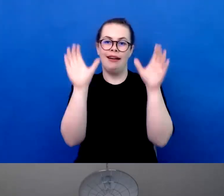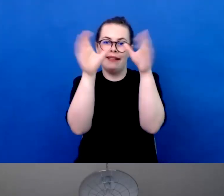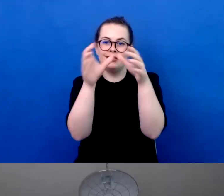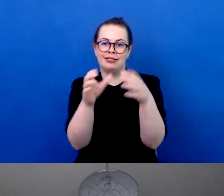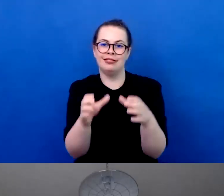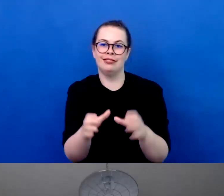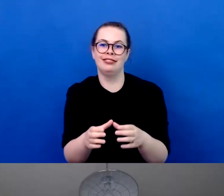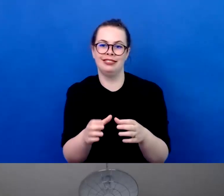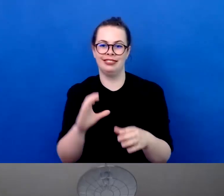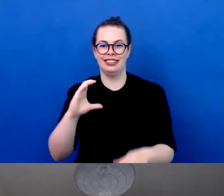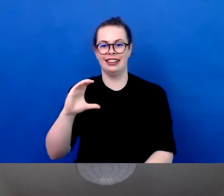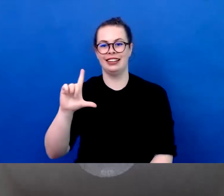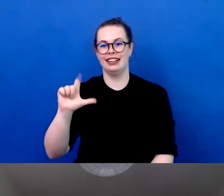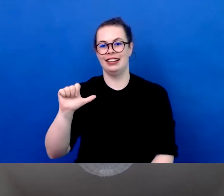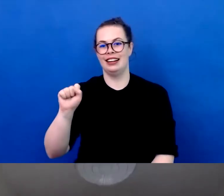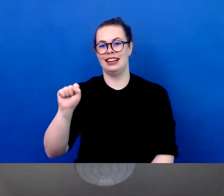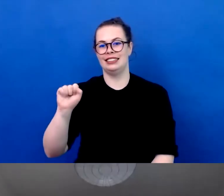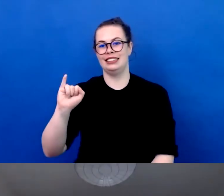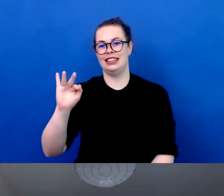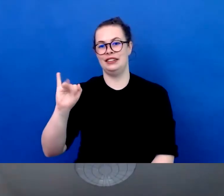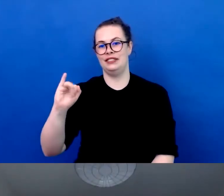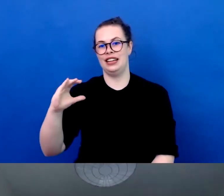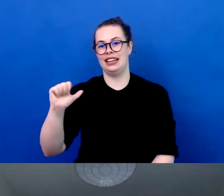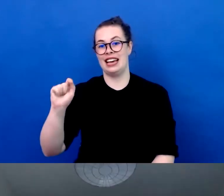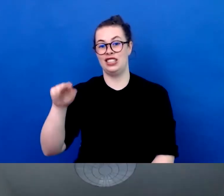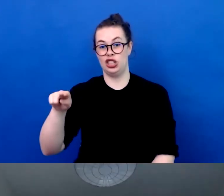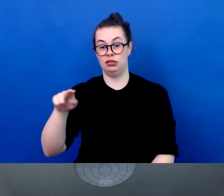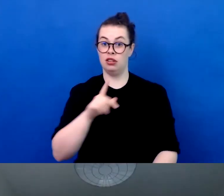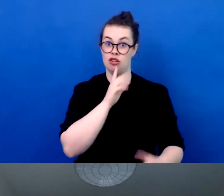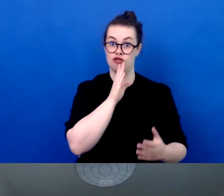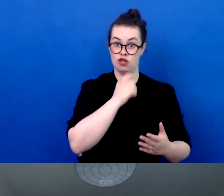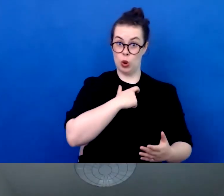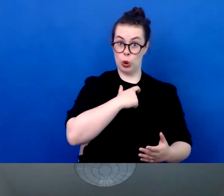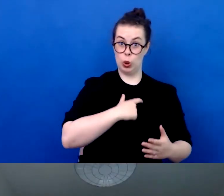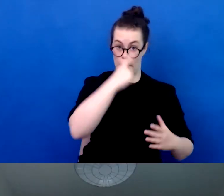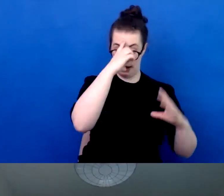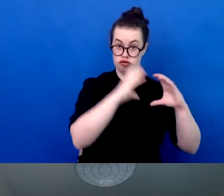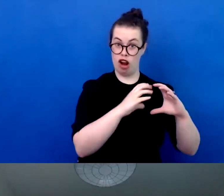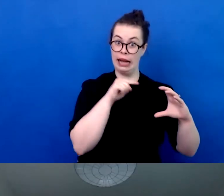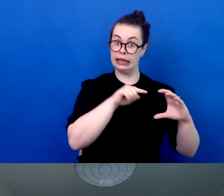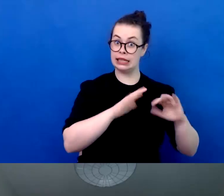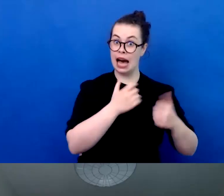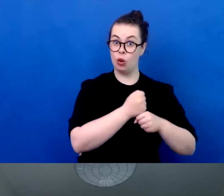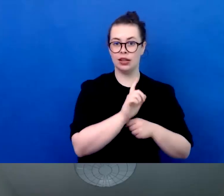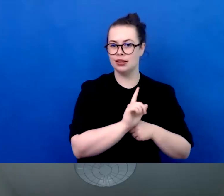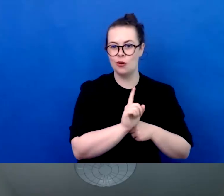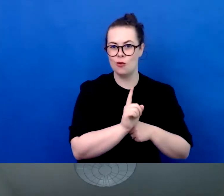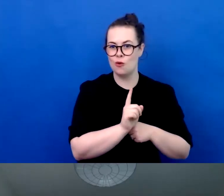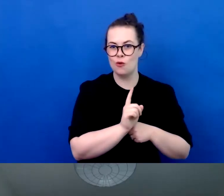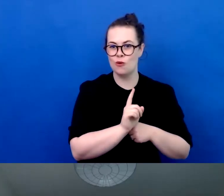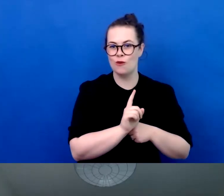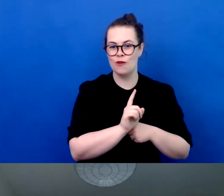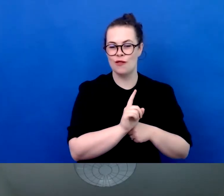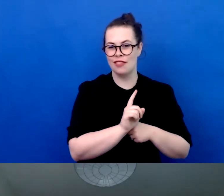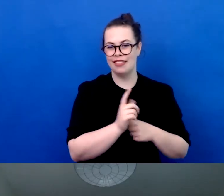the brain is doing, although it happens to treat these sentences, for